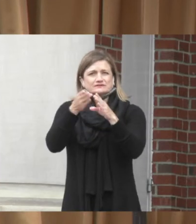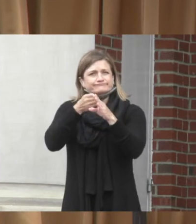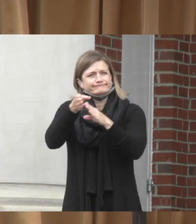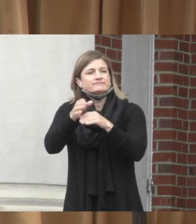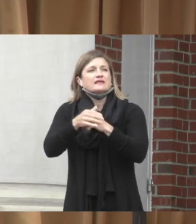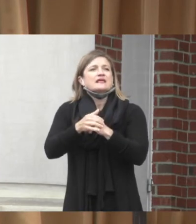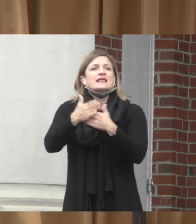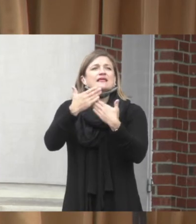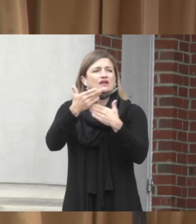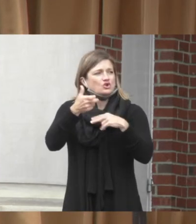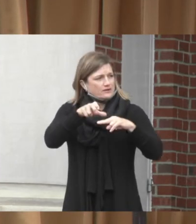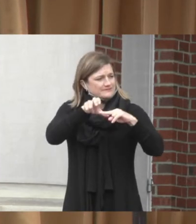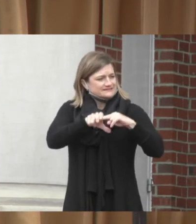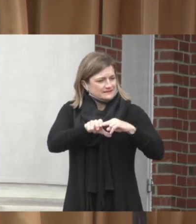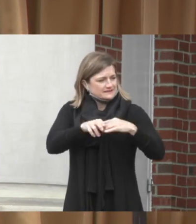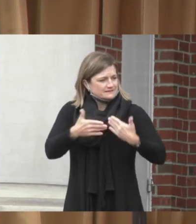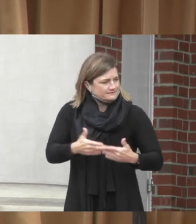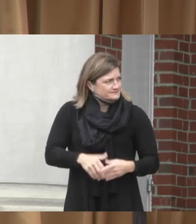may be seated.